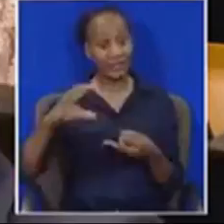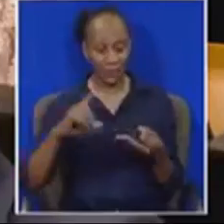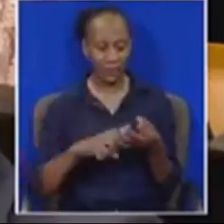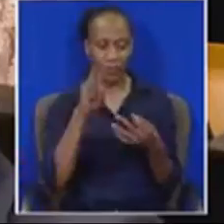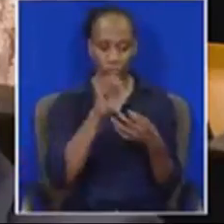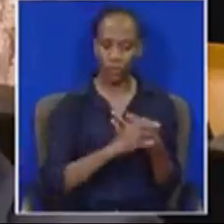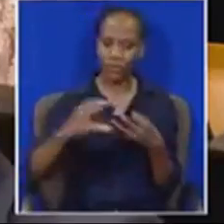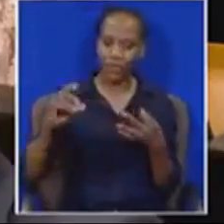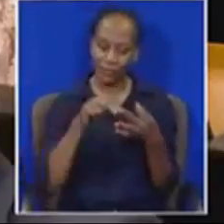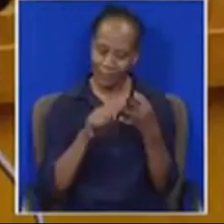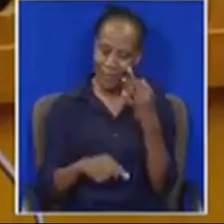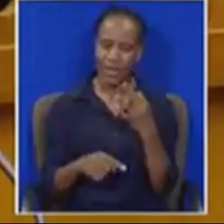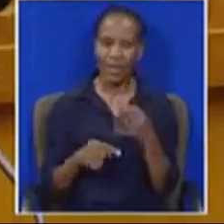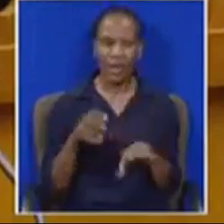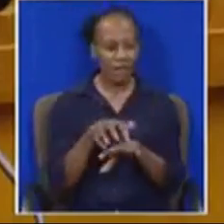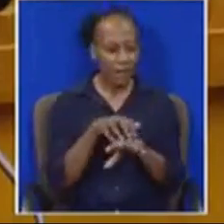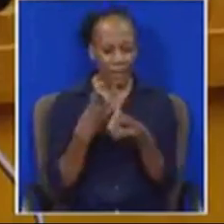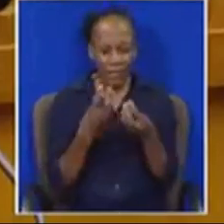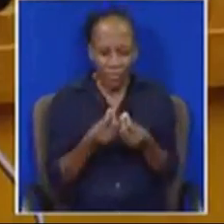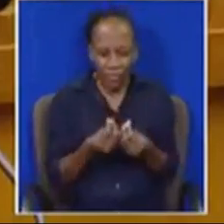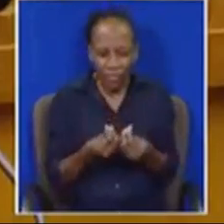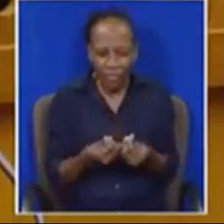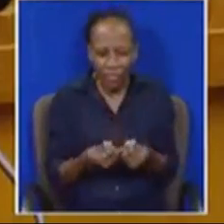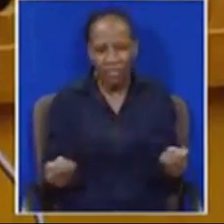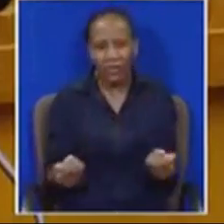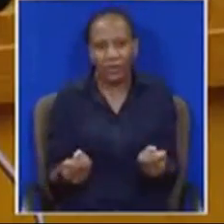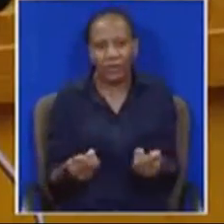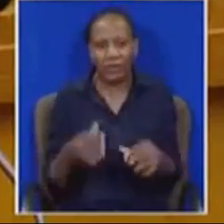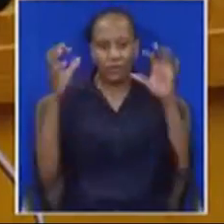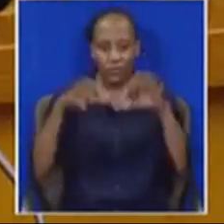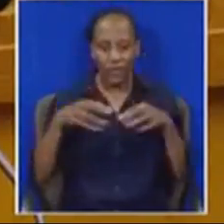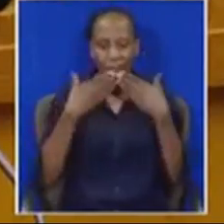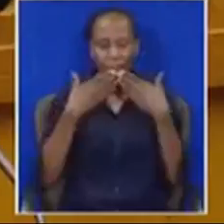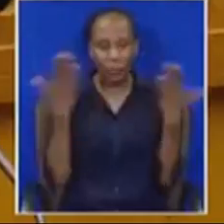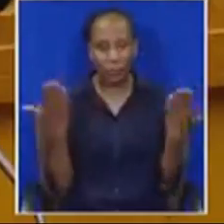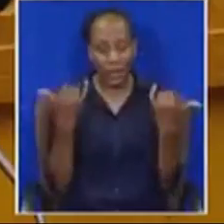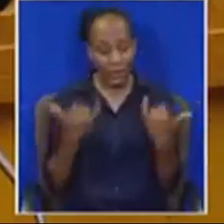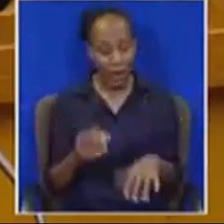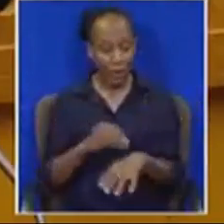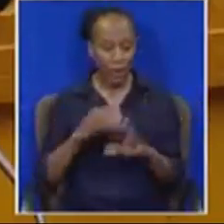Cape, has been elevated to a national state of disaster.